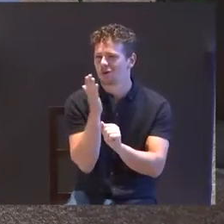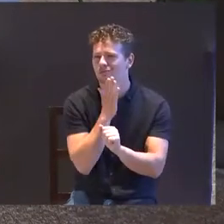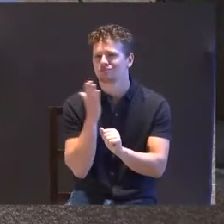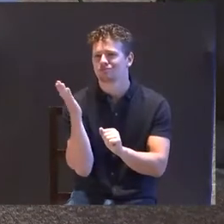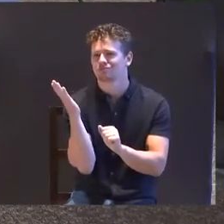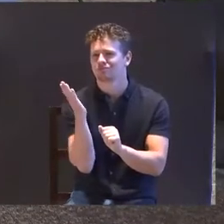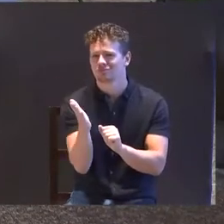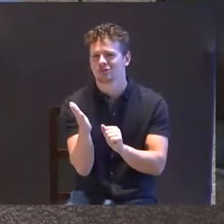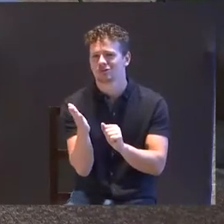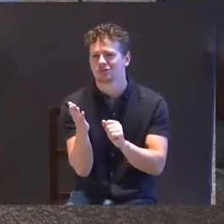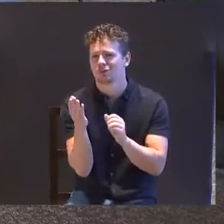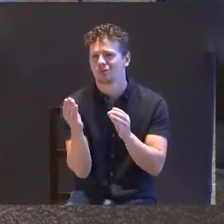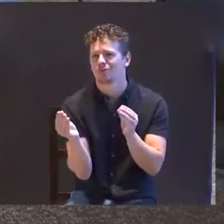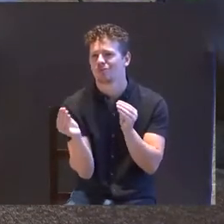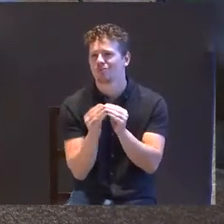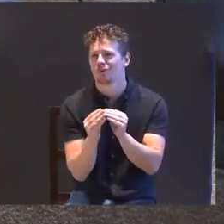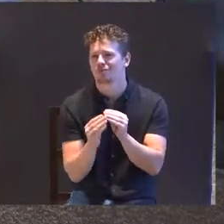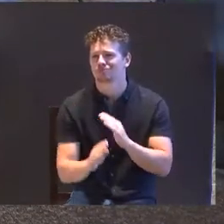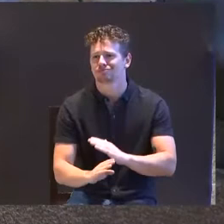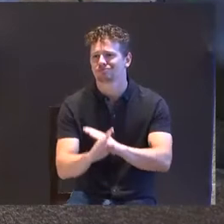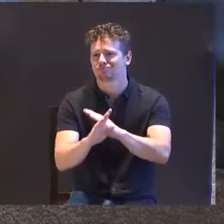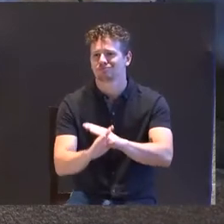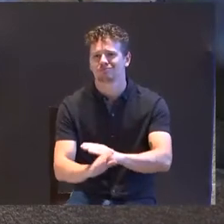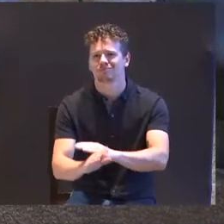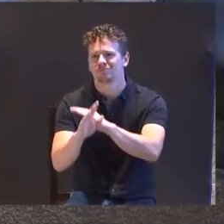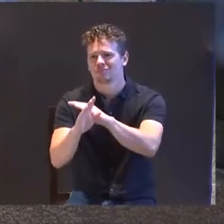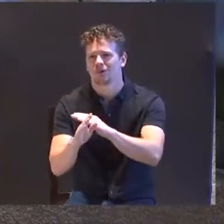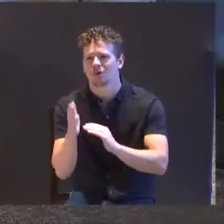are bound.